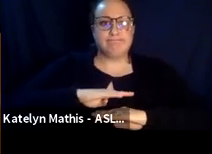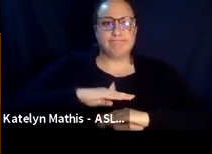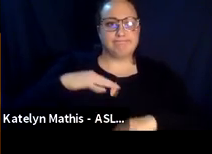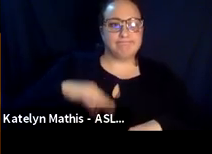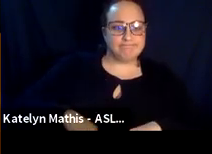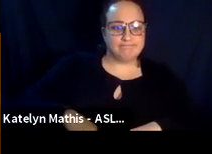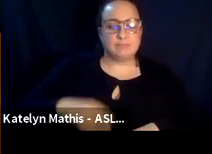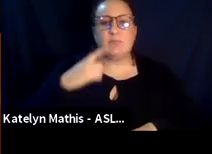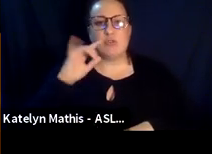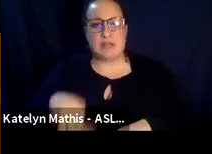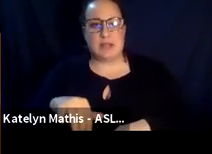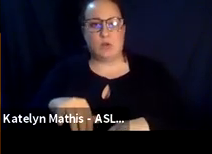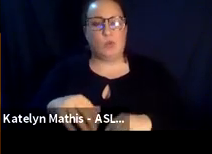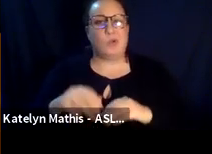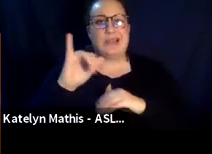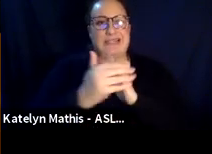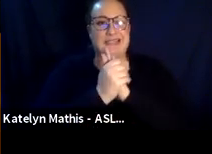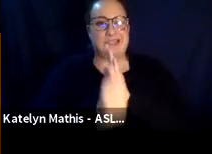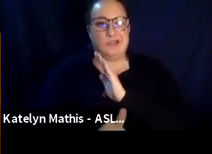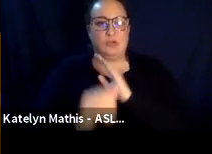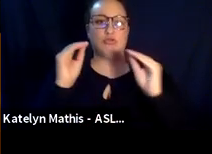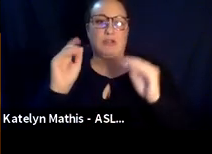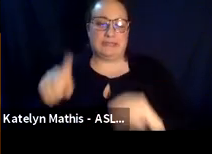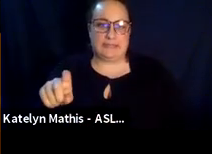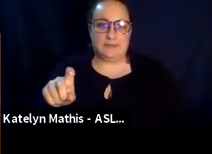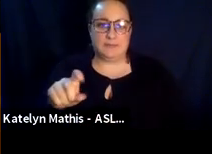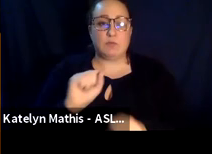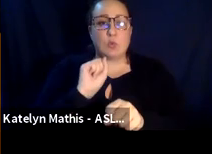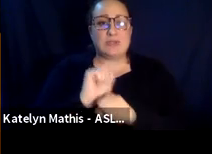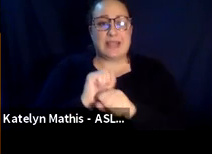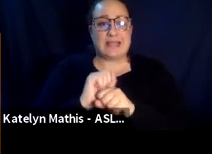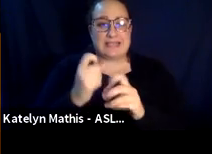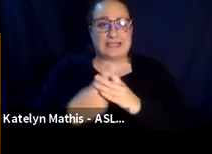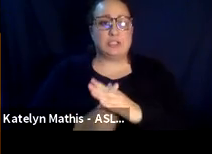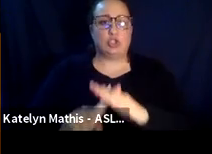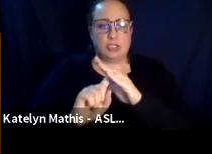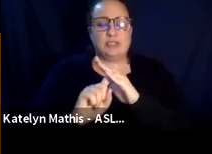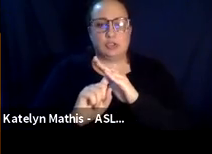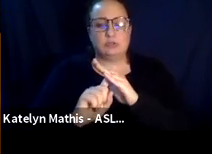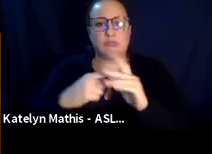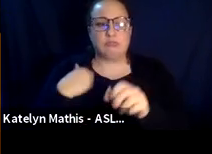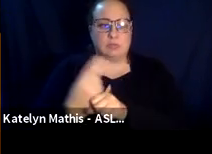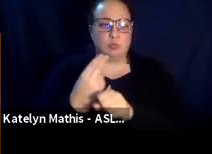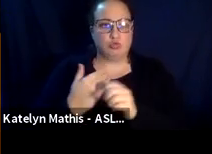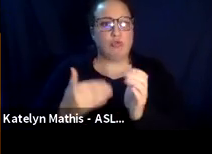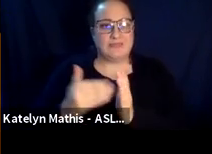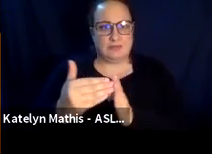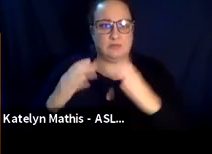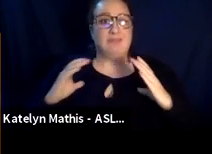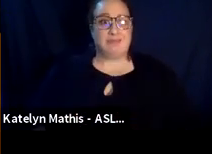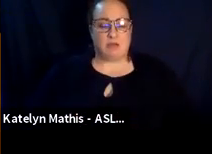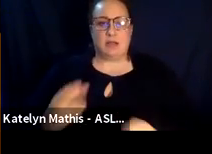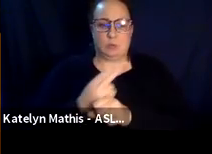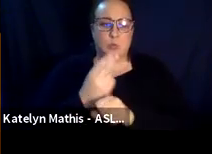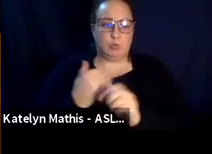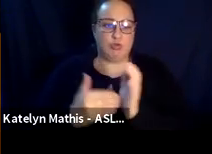lagging skill that needs to be taught. So task initiation is one that I use a lot, and I have my clients use a lot to kind of move